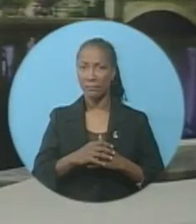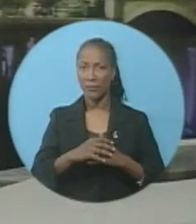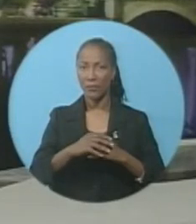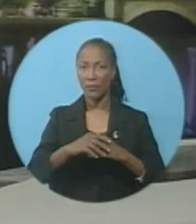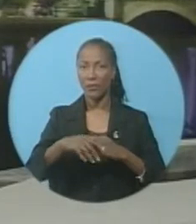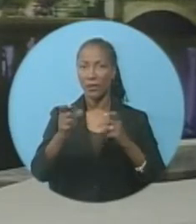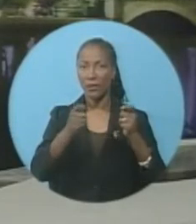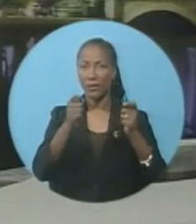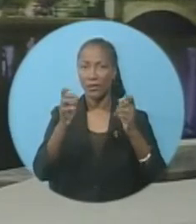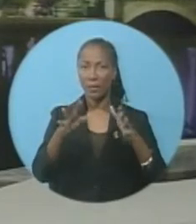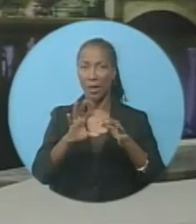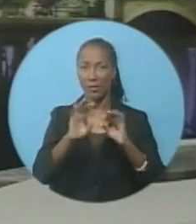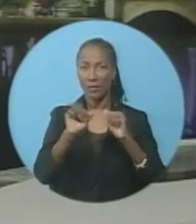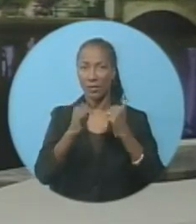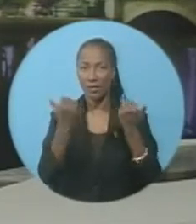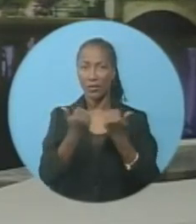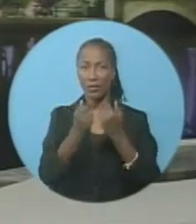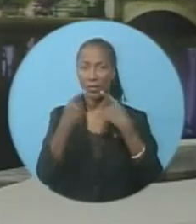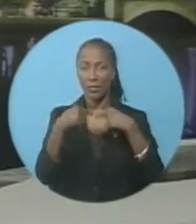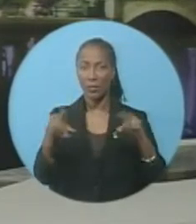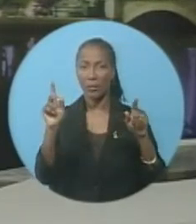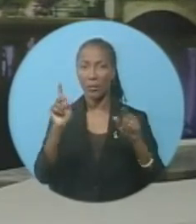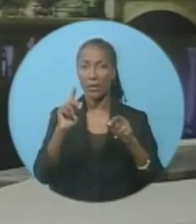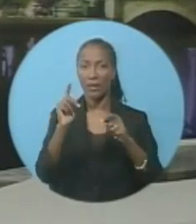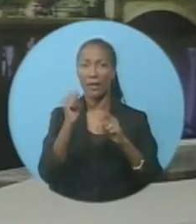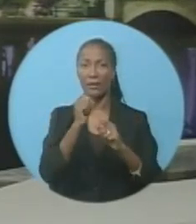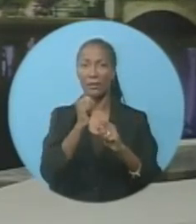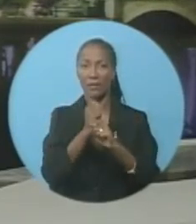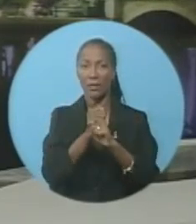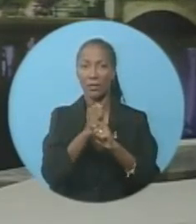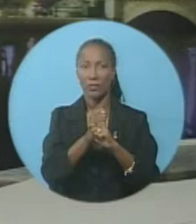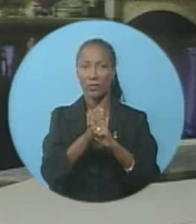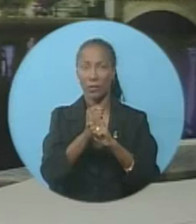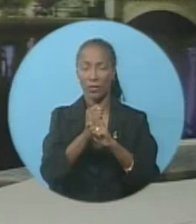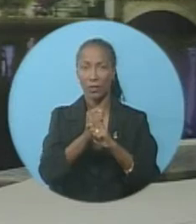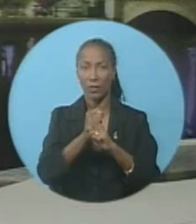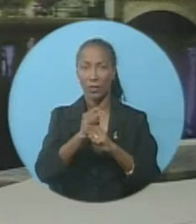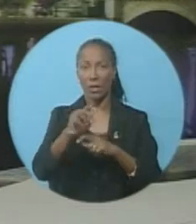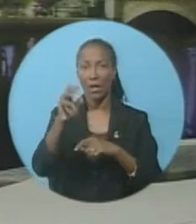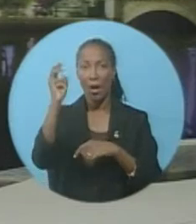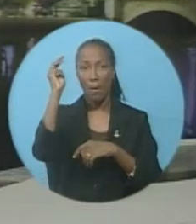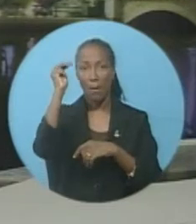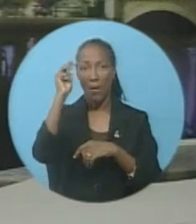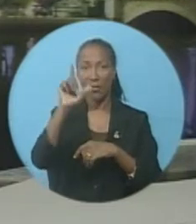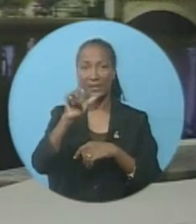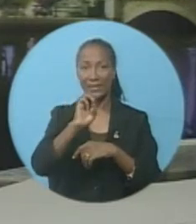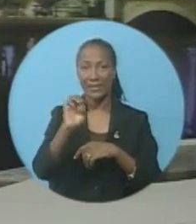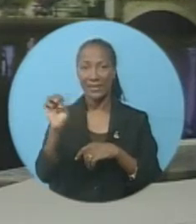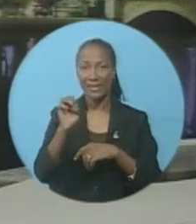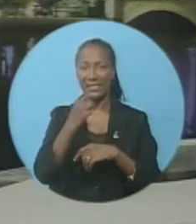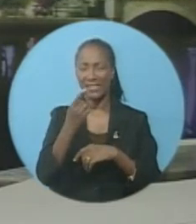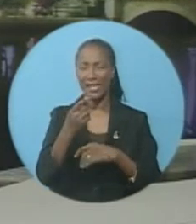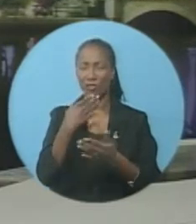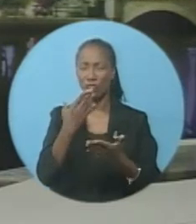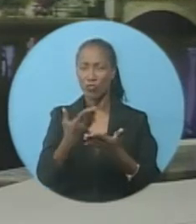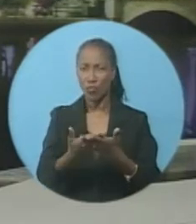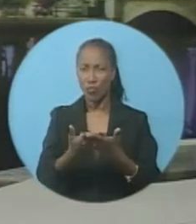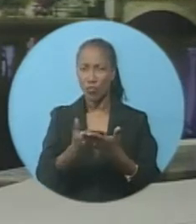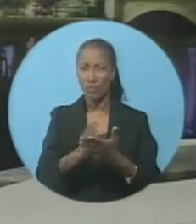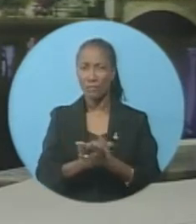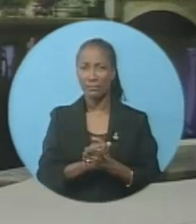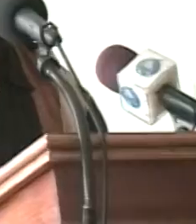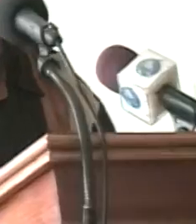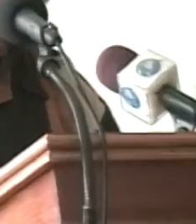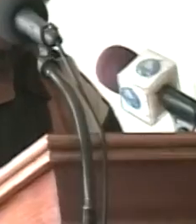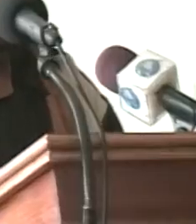Interim Chairman of the Association of Public Transport Operators, Maurice Lee, has welcomed the upgrade, saying it's long overdue.